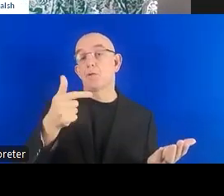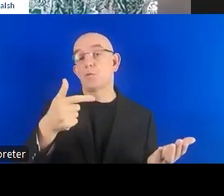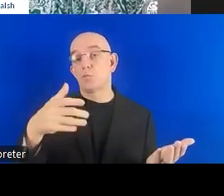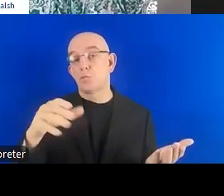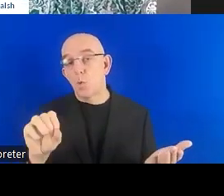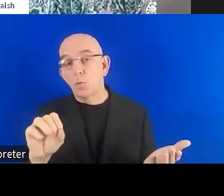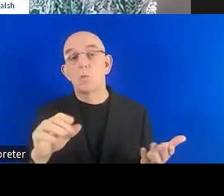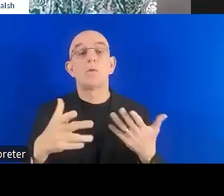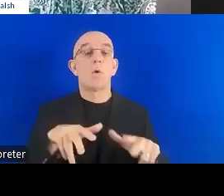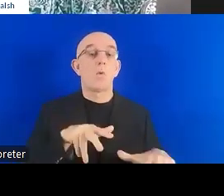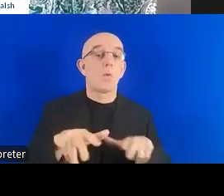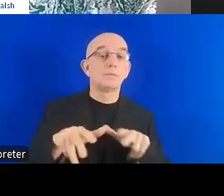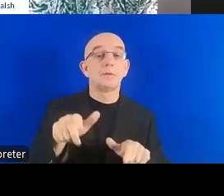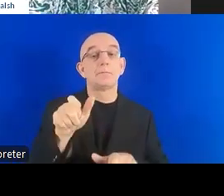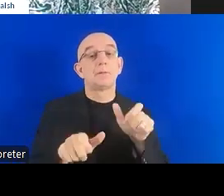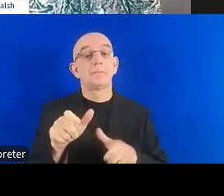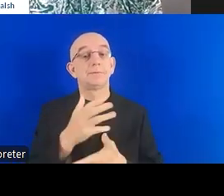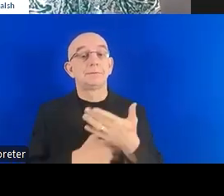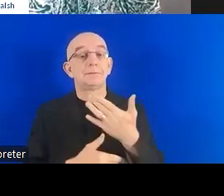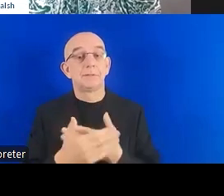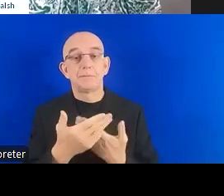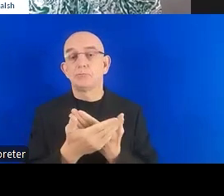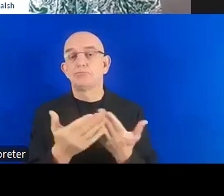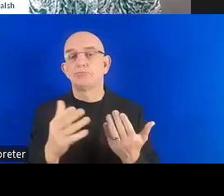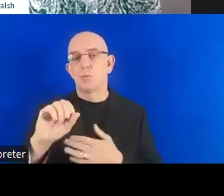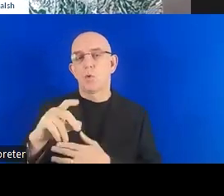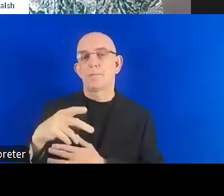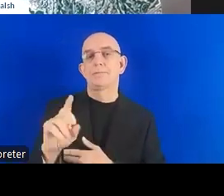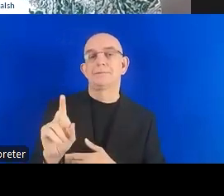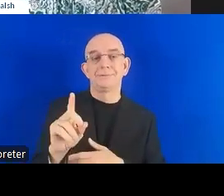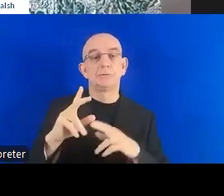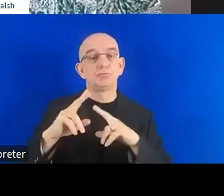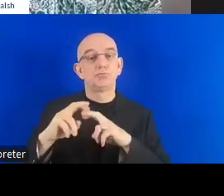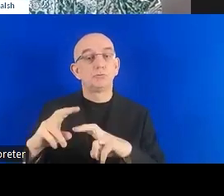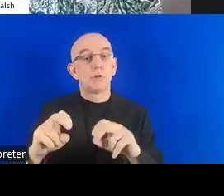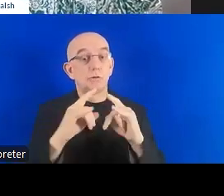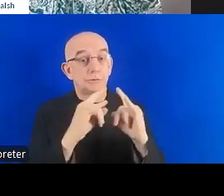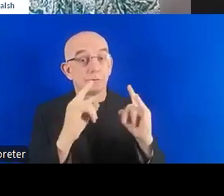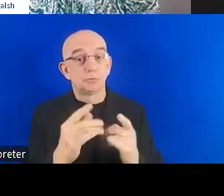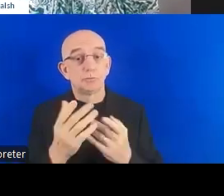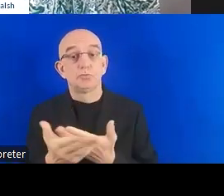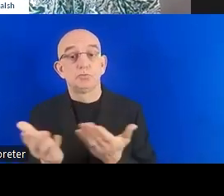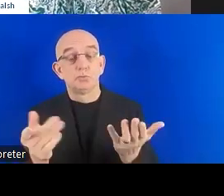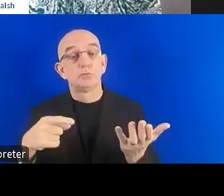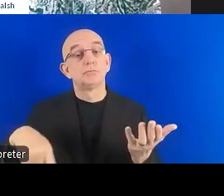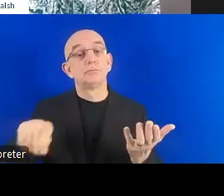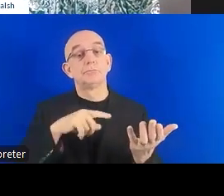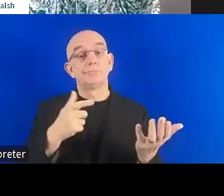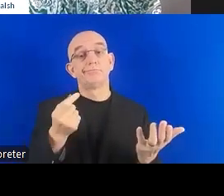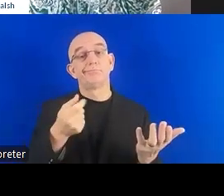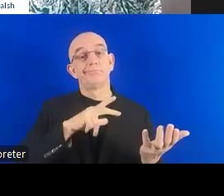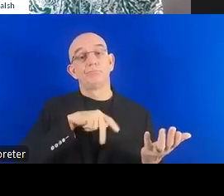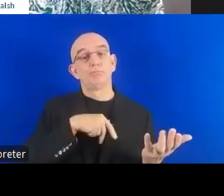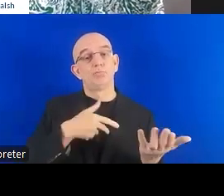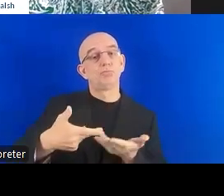Inclusive Futures began in the fall of 2018, we brought together our partners. As I've said, organizations